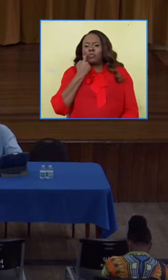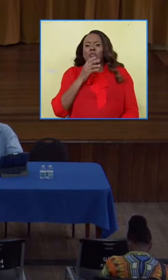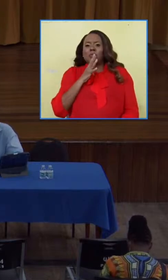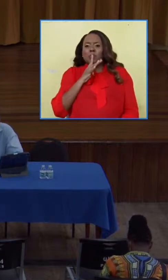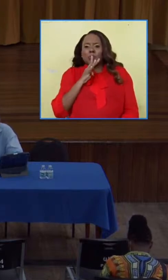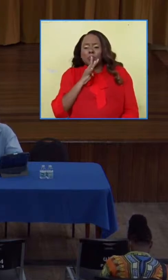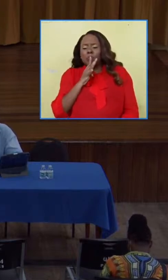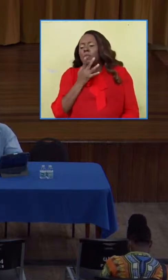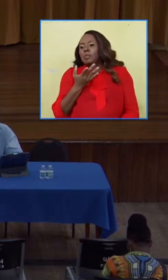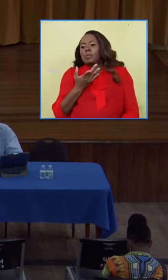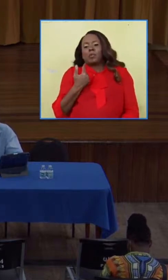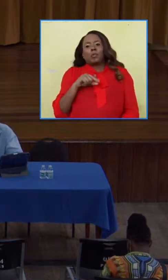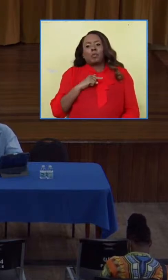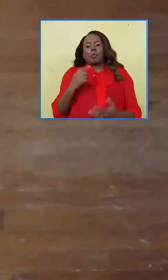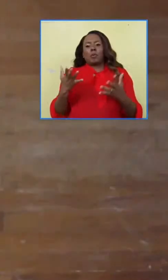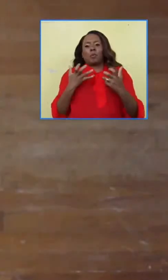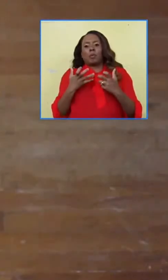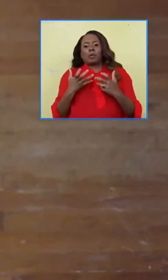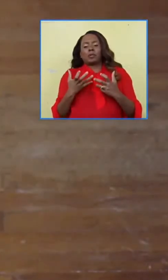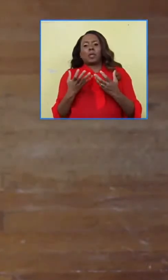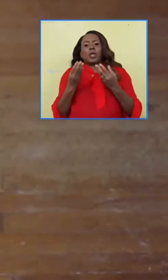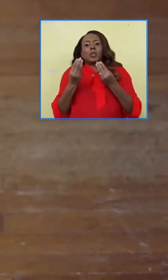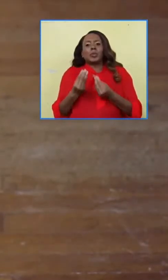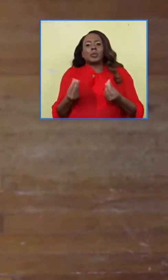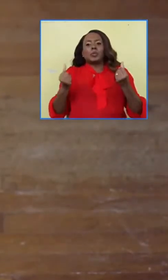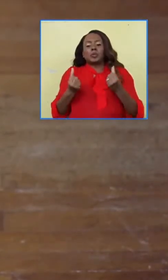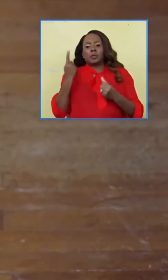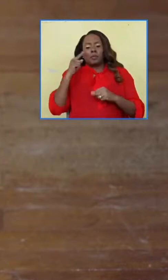a Barbados solution to a Barbados challenge.